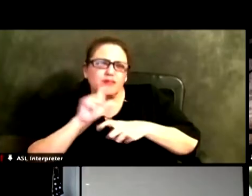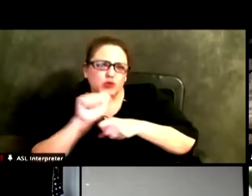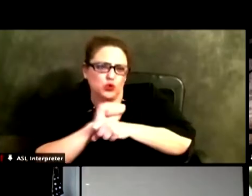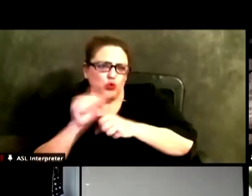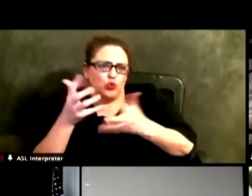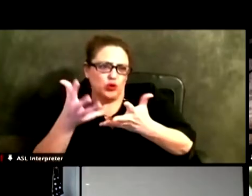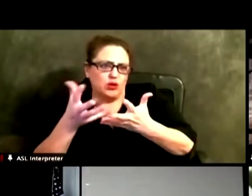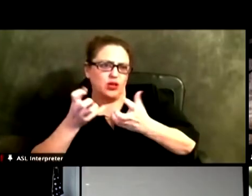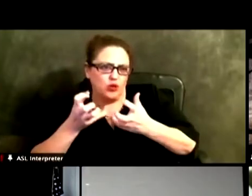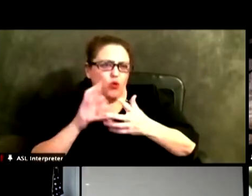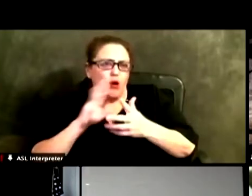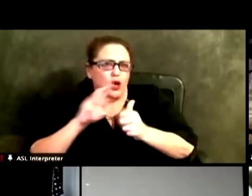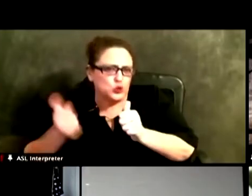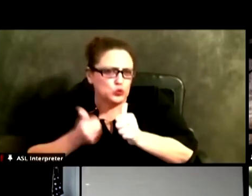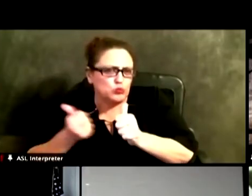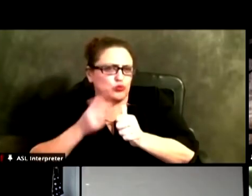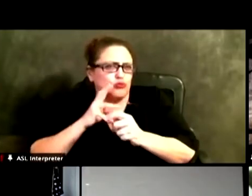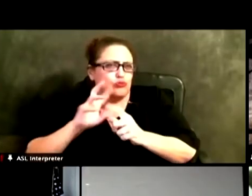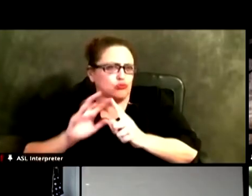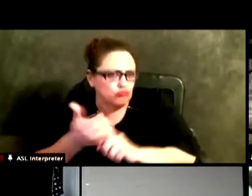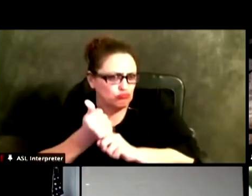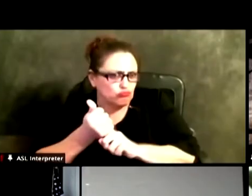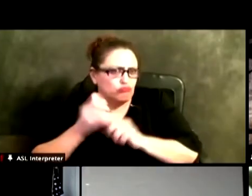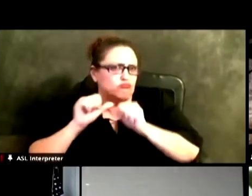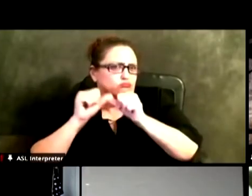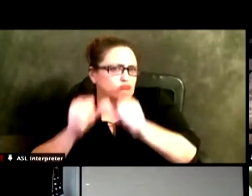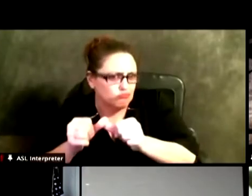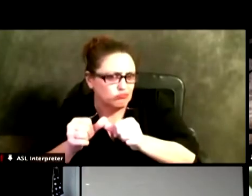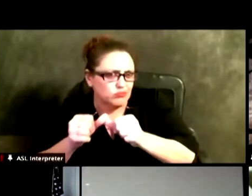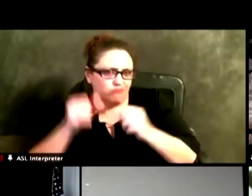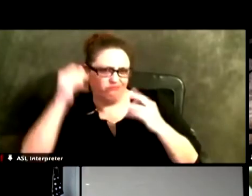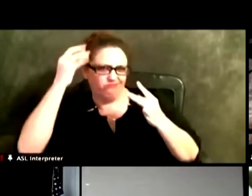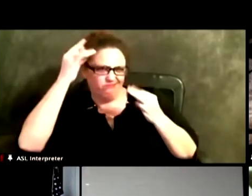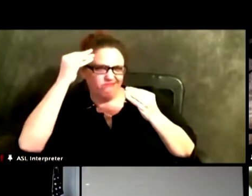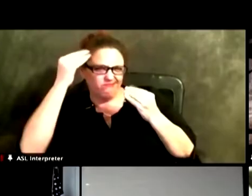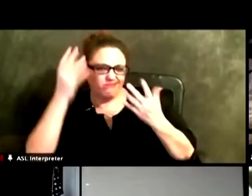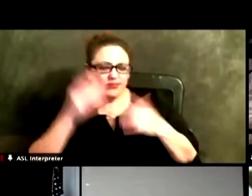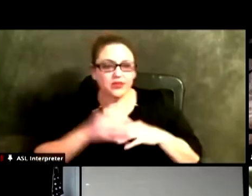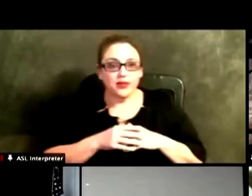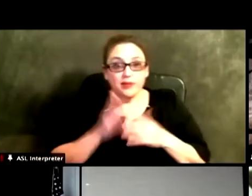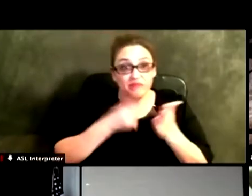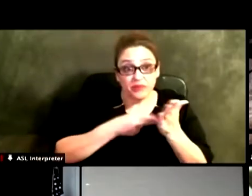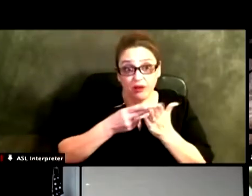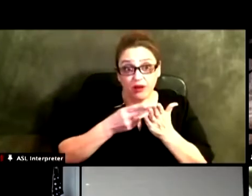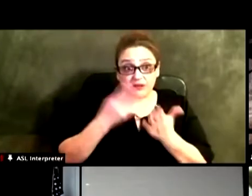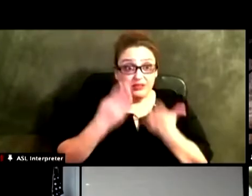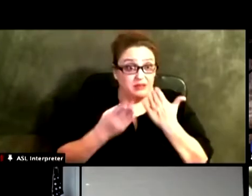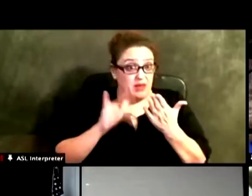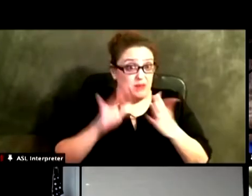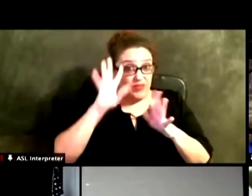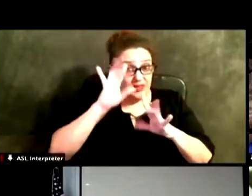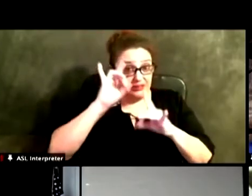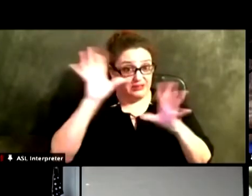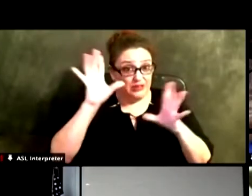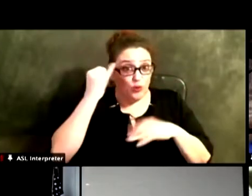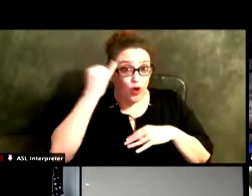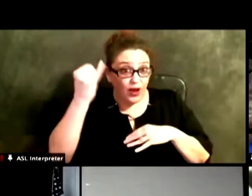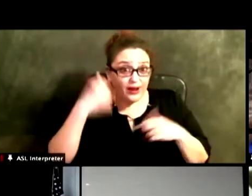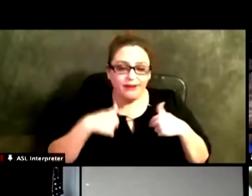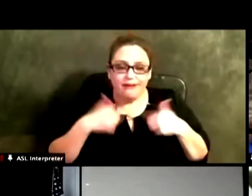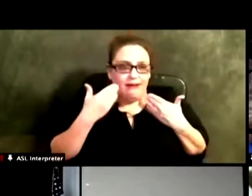they want to pursue and follow through with, you know, all the way to their end. Honestly, maybe that's a terrible idea. I wouldn't know. I'm not a